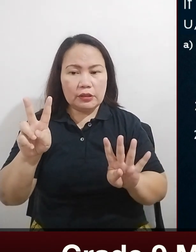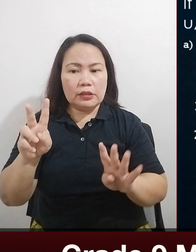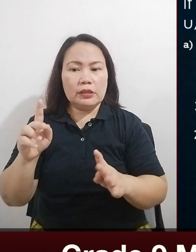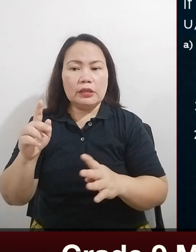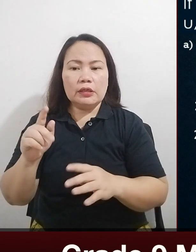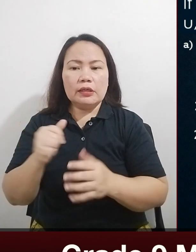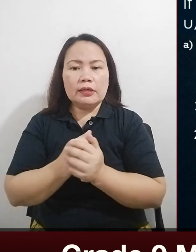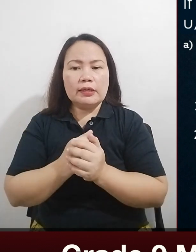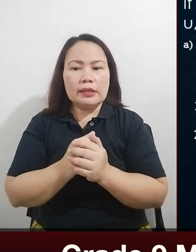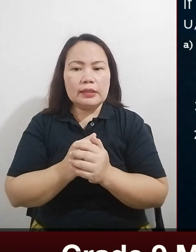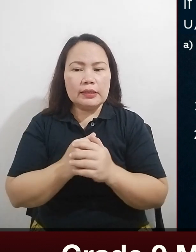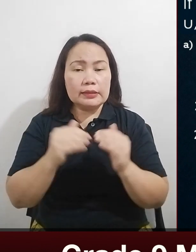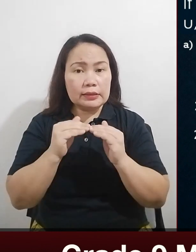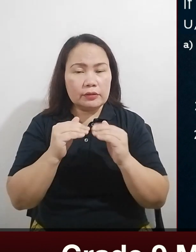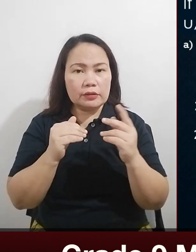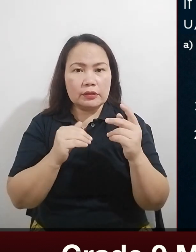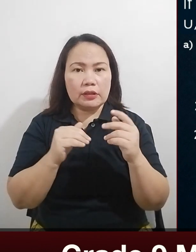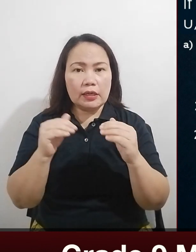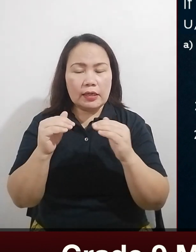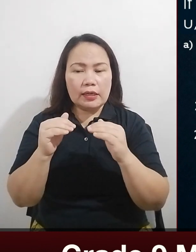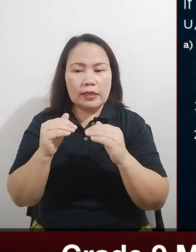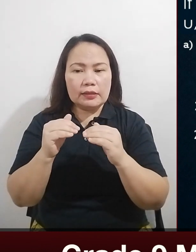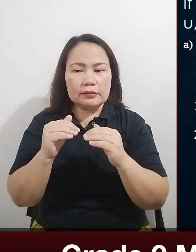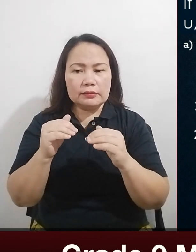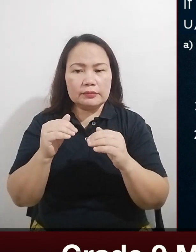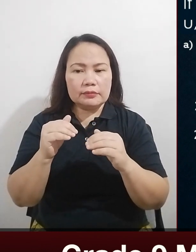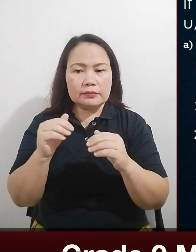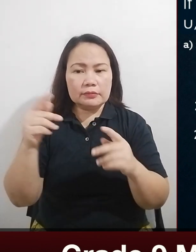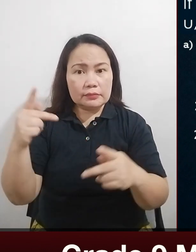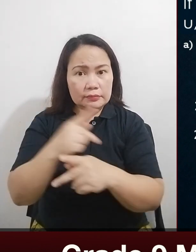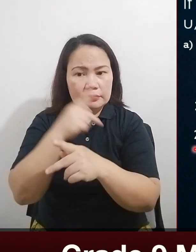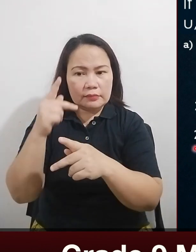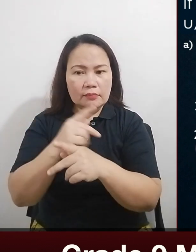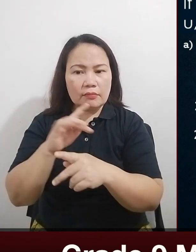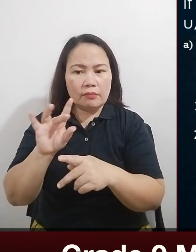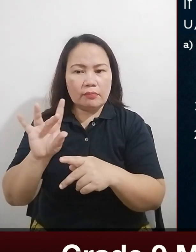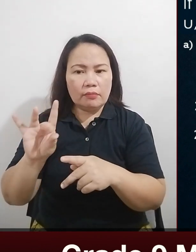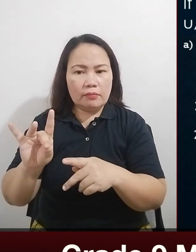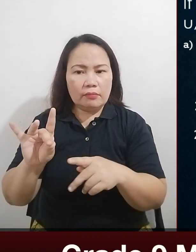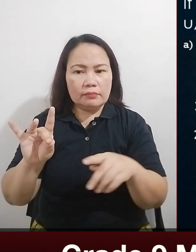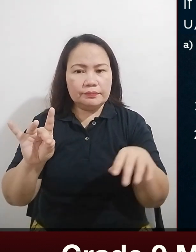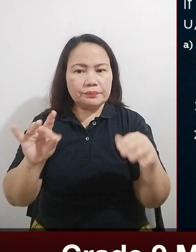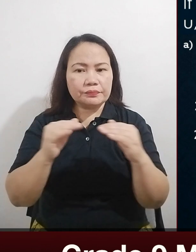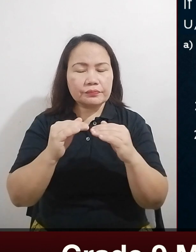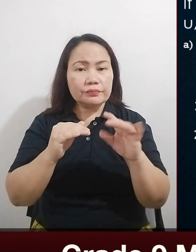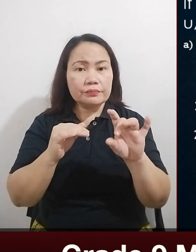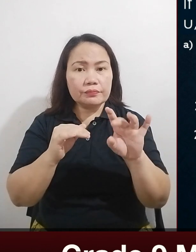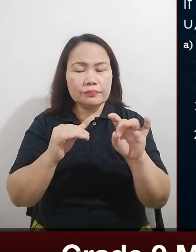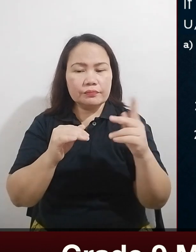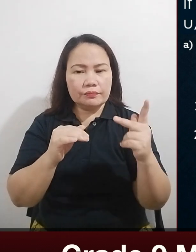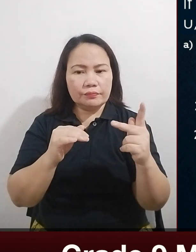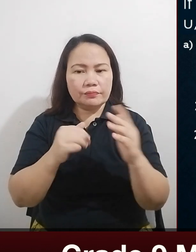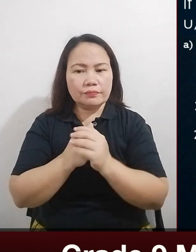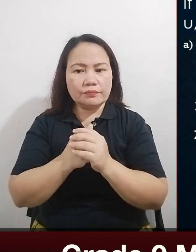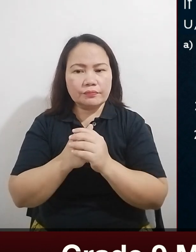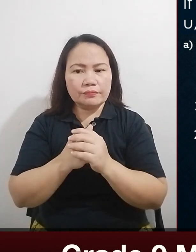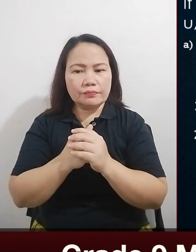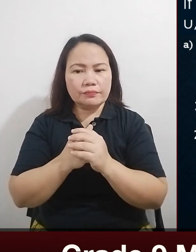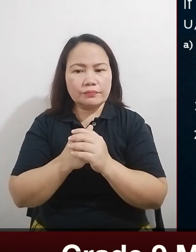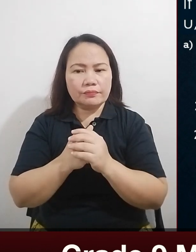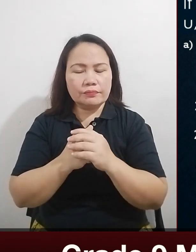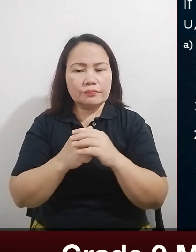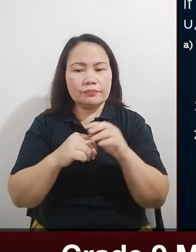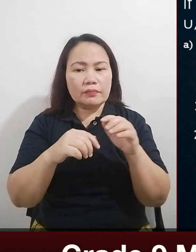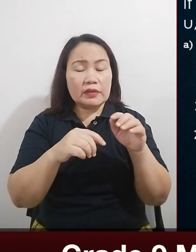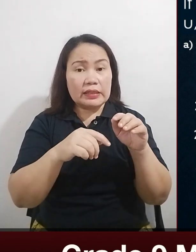18k. To solve for k or for the constant of variation, divide both side by 18. And that 2 times 4,